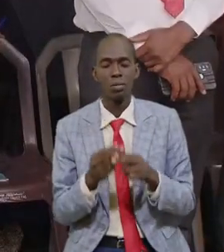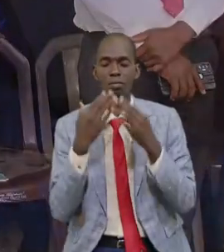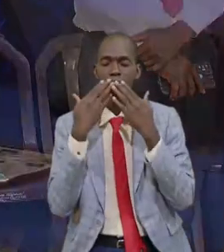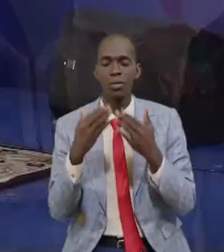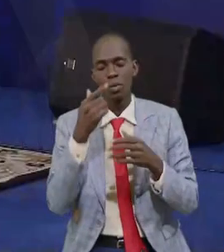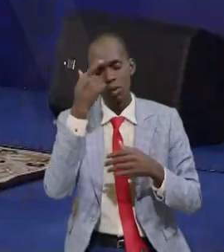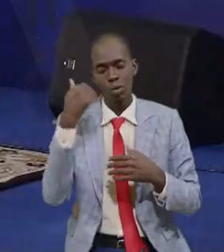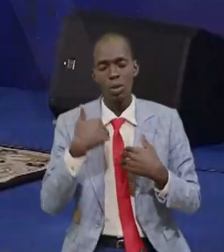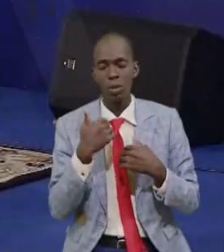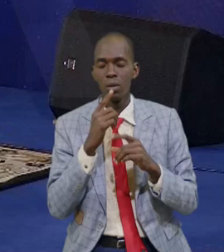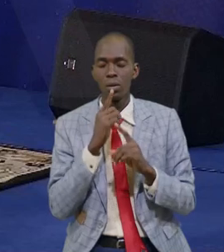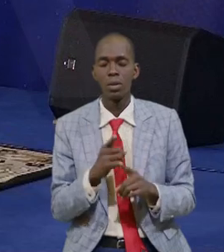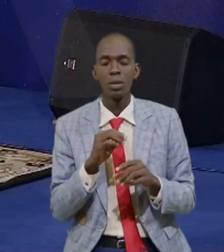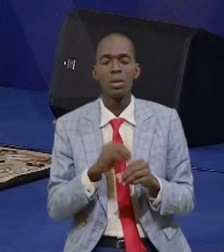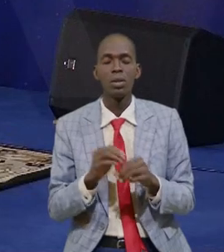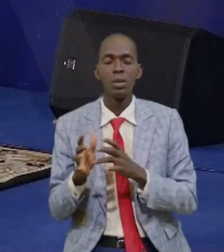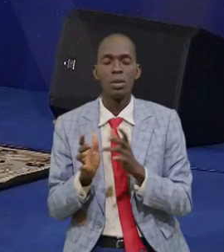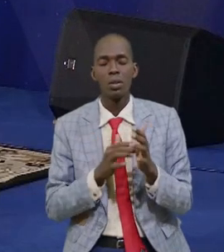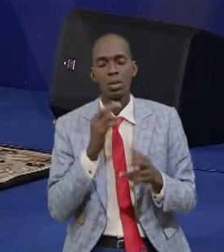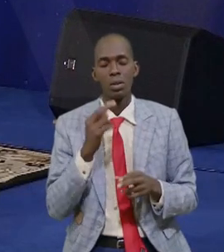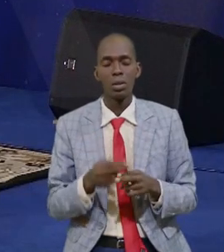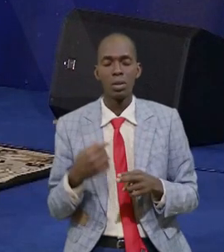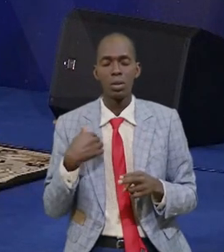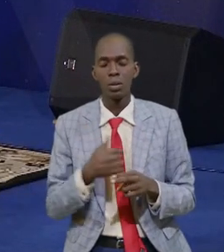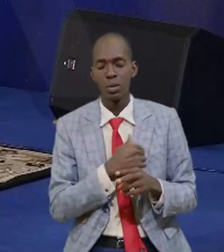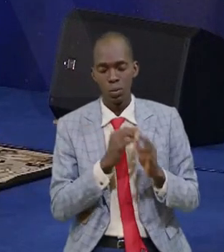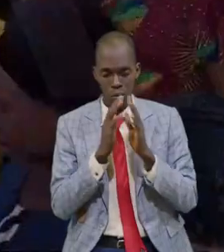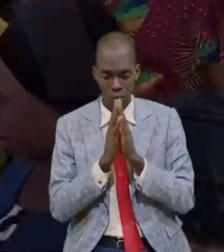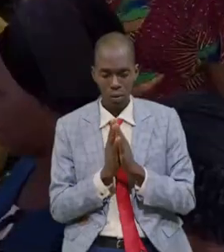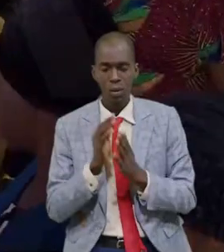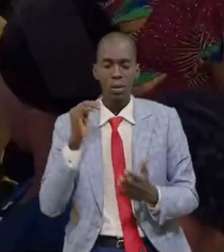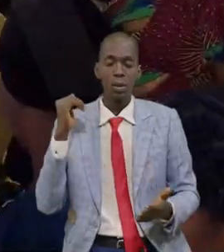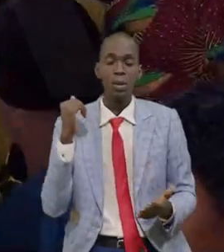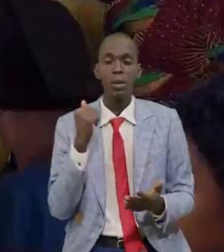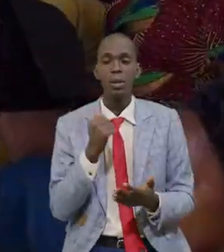we know you have answered. In Jesus' name we pray.